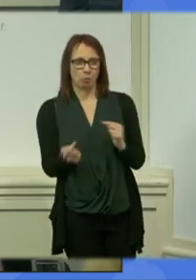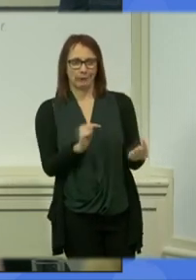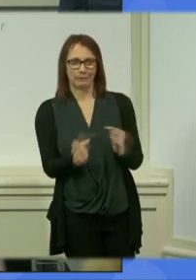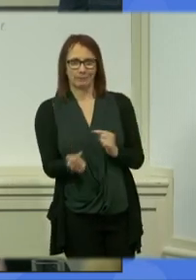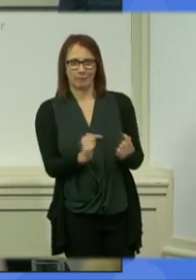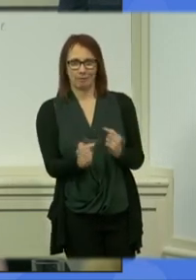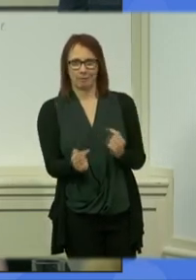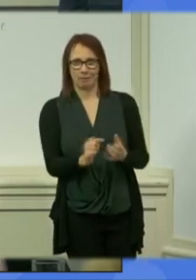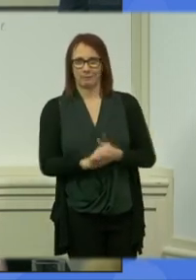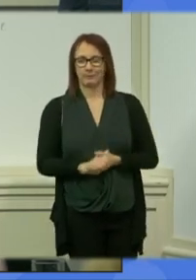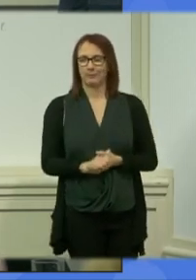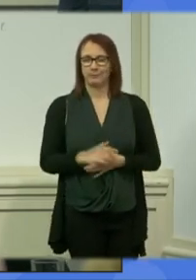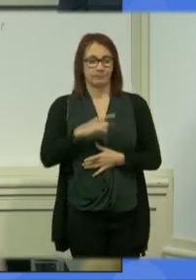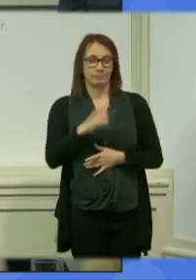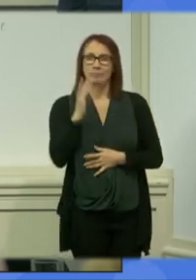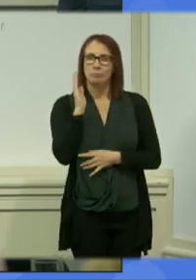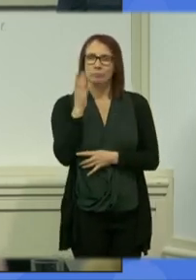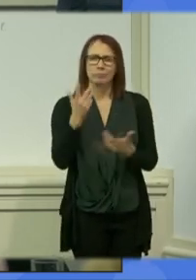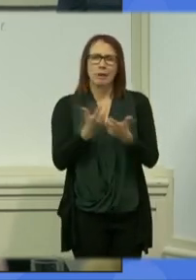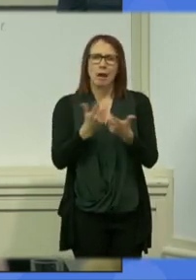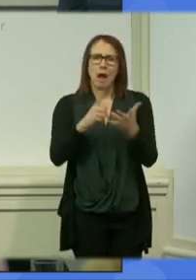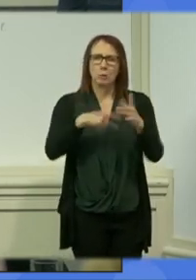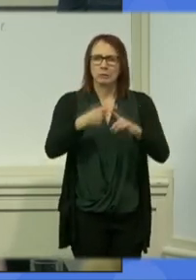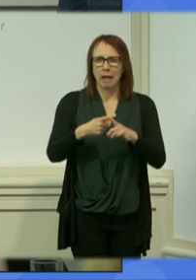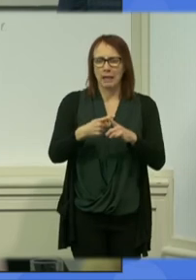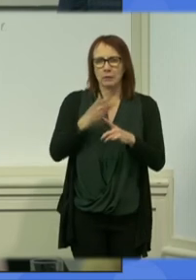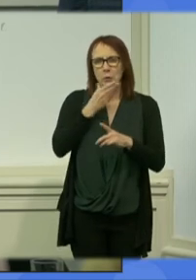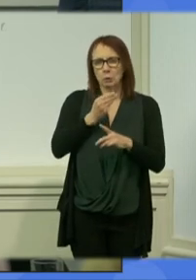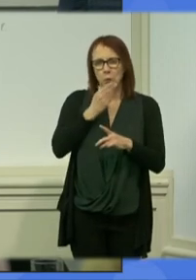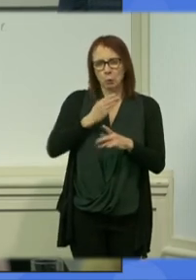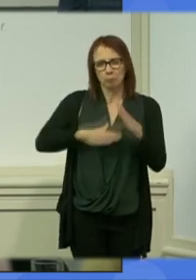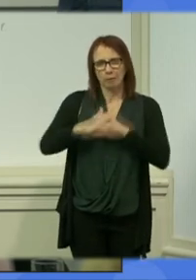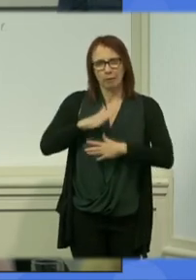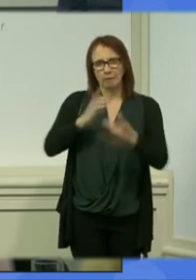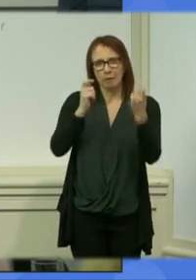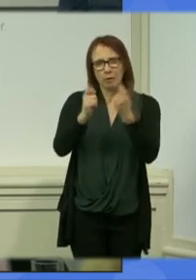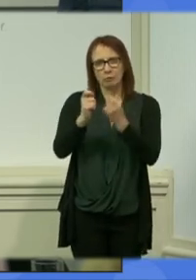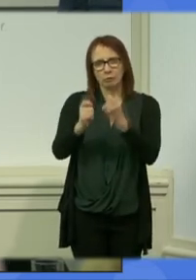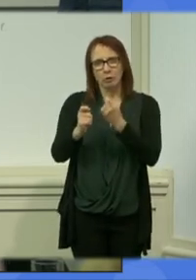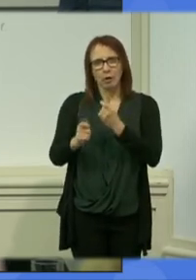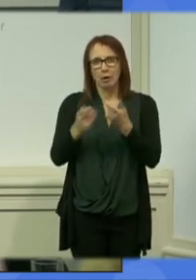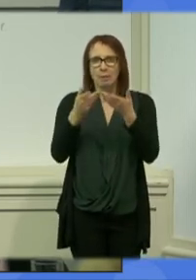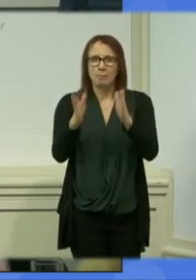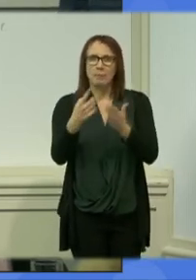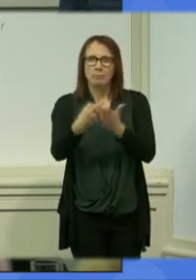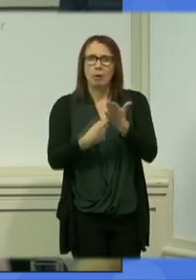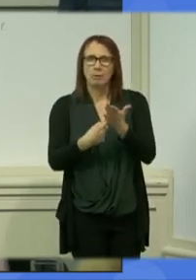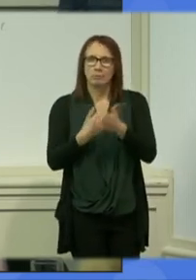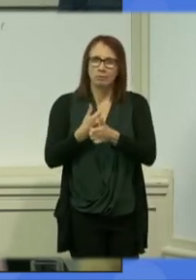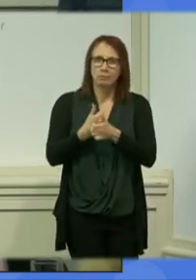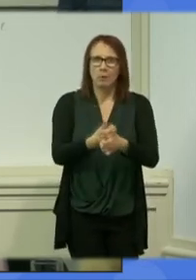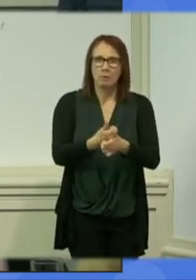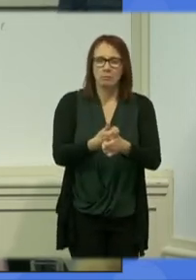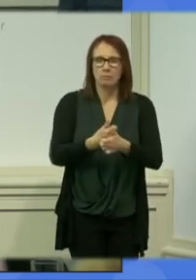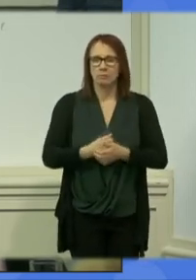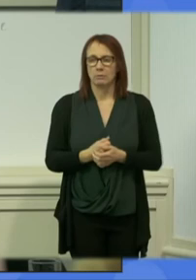Now, Laurie will consider how taxes can be used to change behaviour and support public policy, and talk about particularly